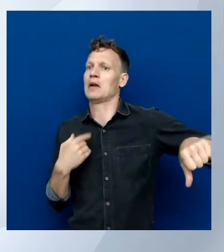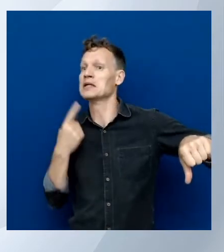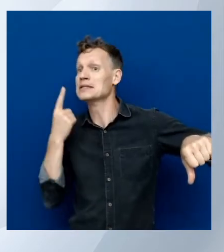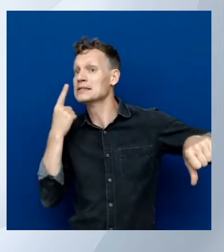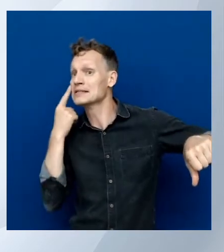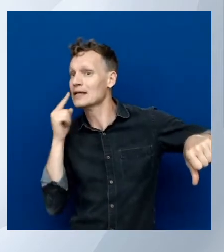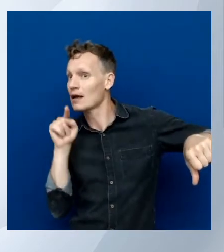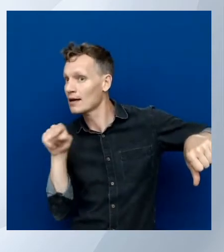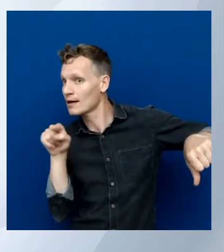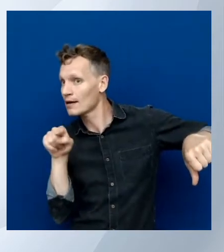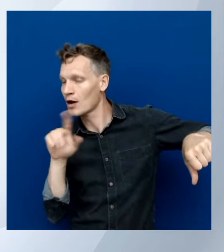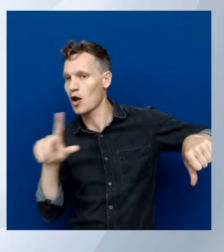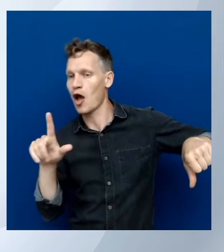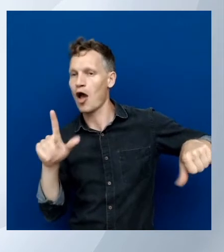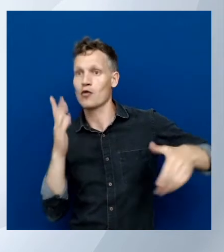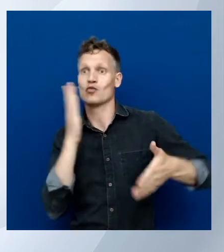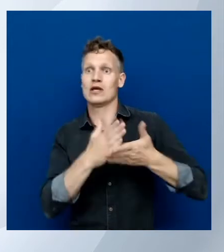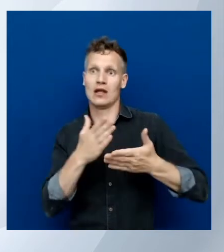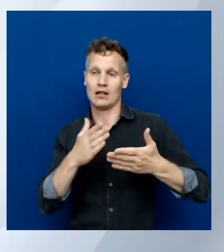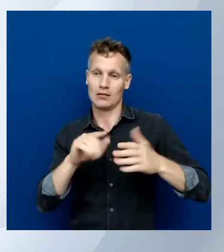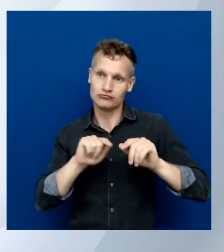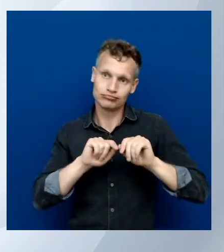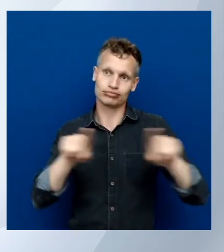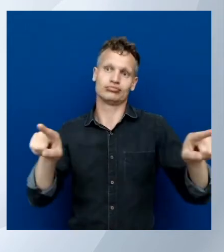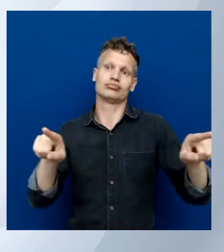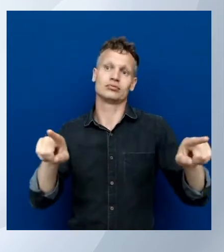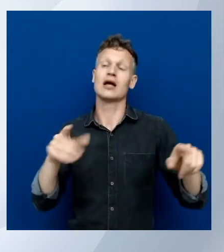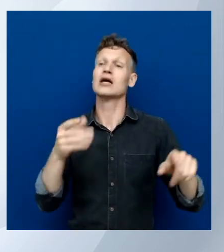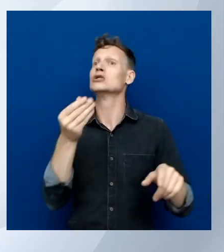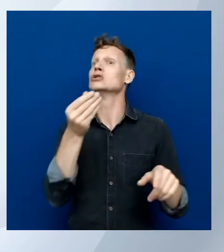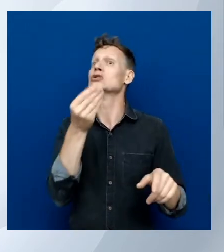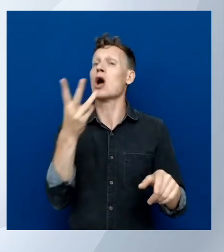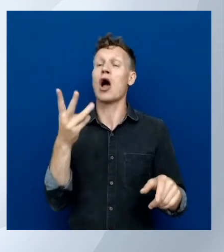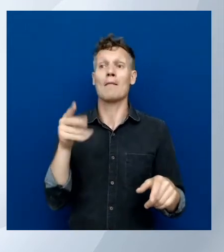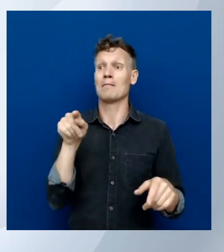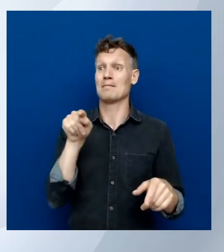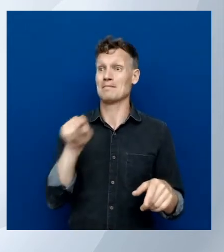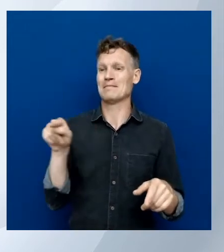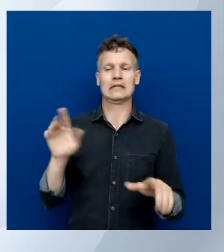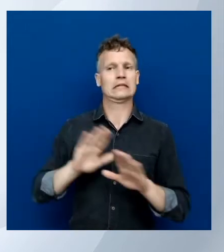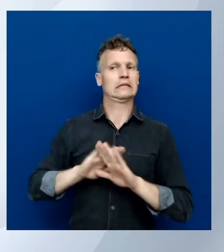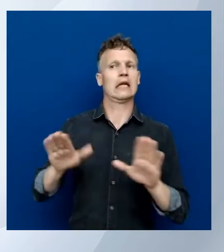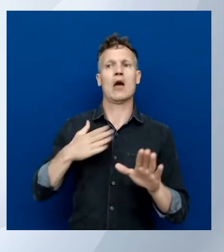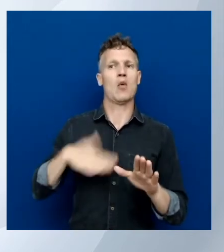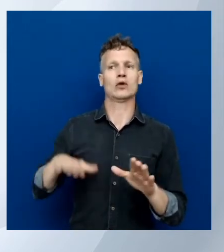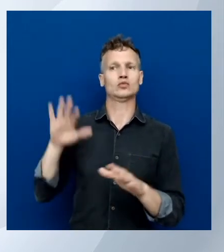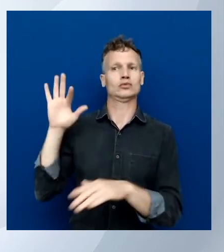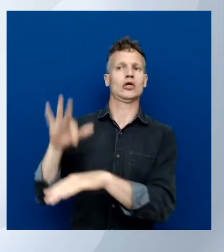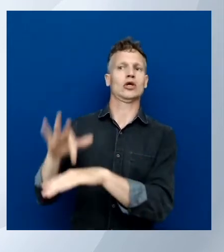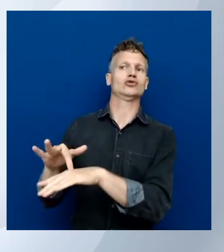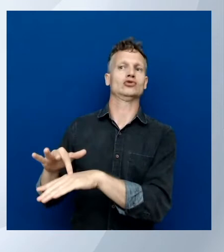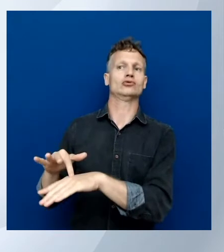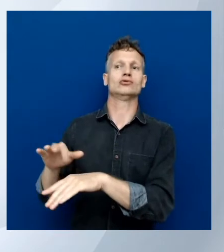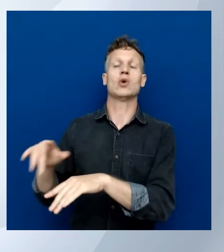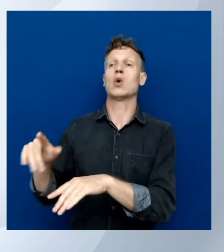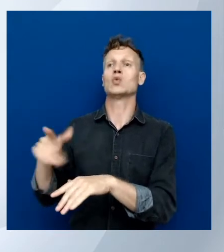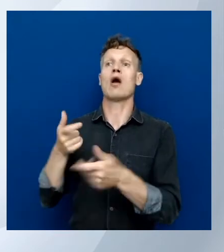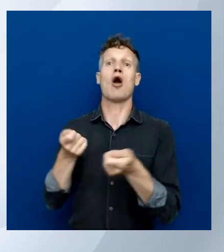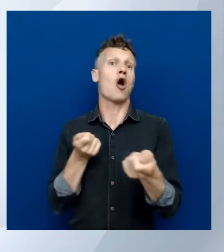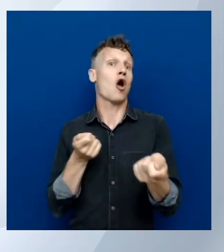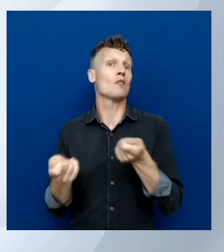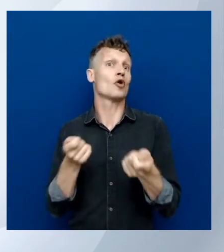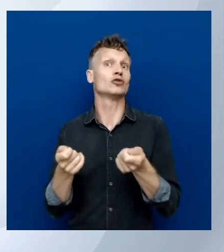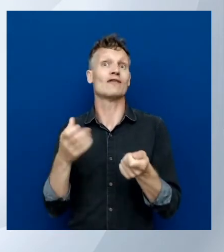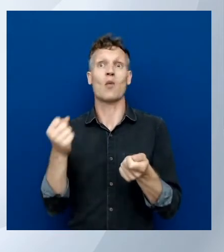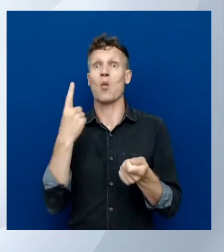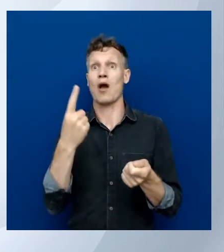few namespaces that we don't want to check. So if you, as an operations team, having a namespace that you want to exclude,